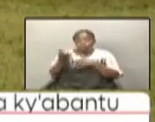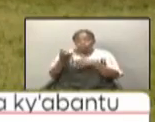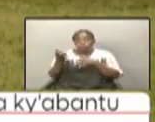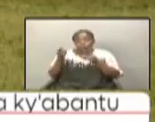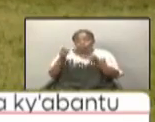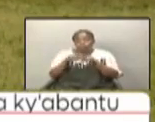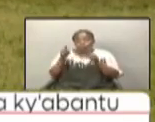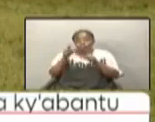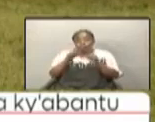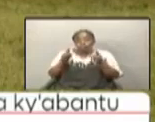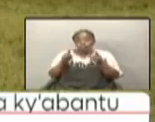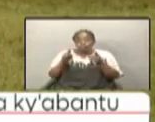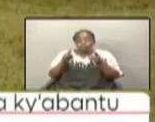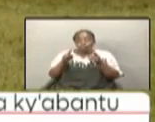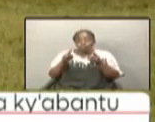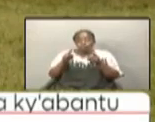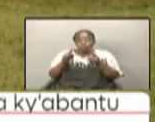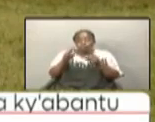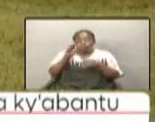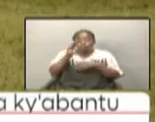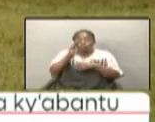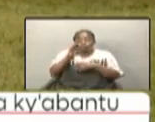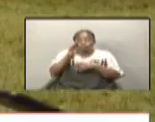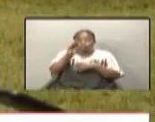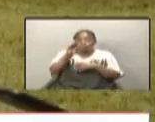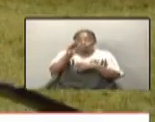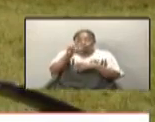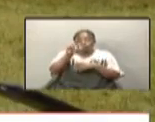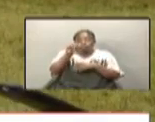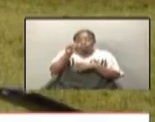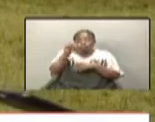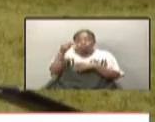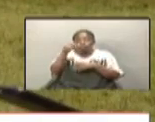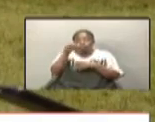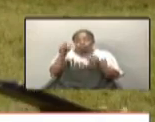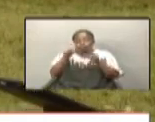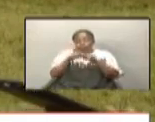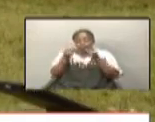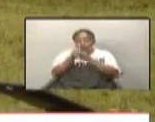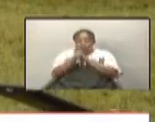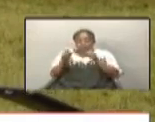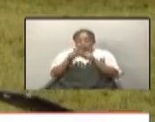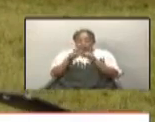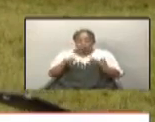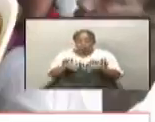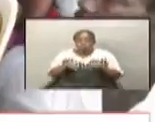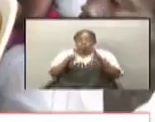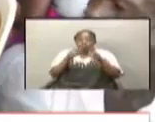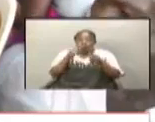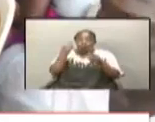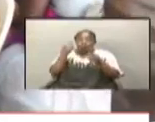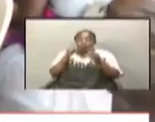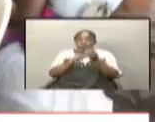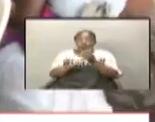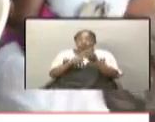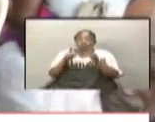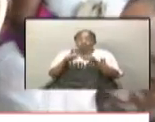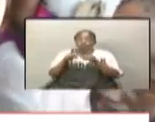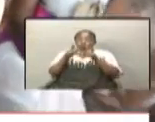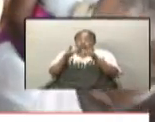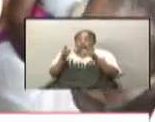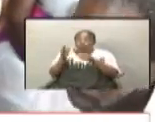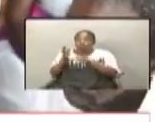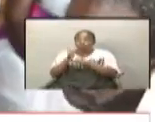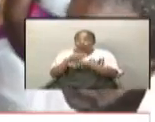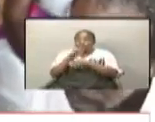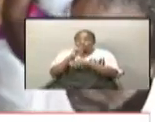the Rubona Burongo and Bunjojo are also liberated the same way. These ones are going to get the titles. Minister Nabakova